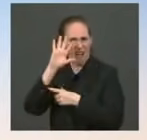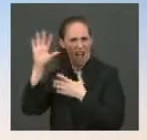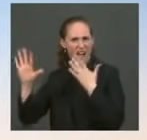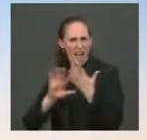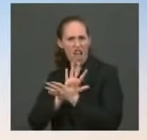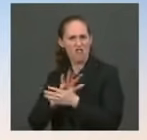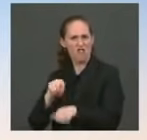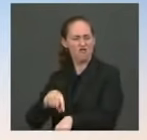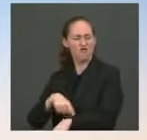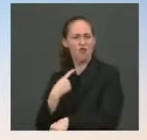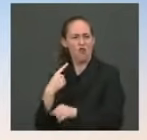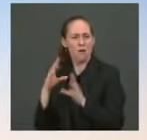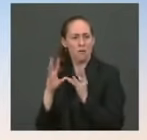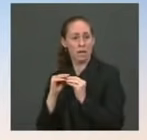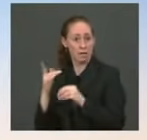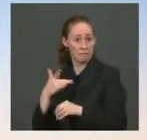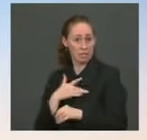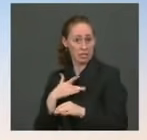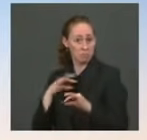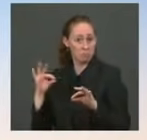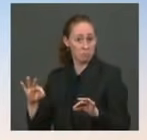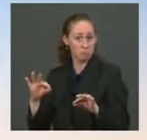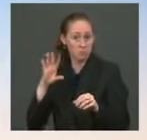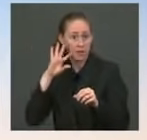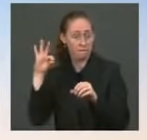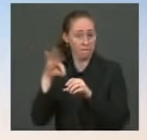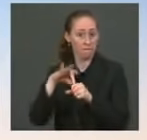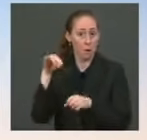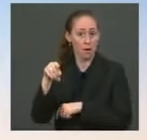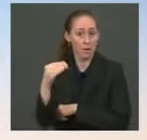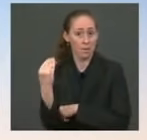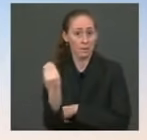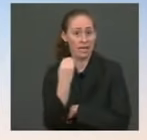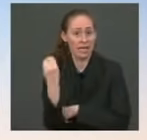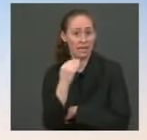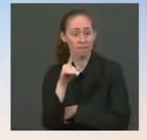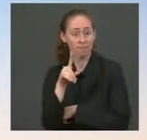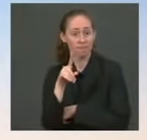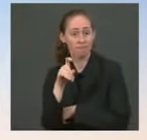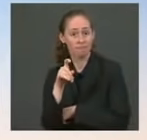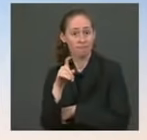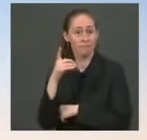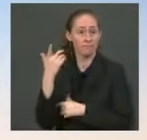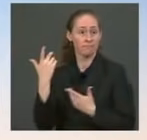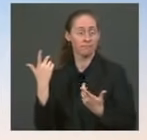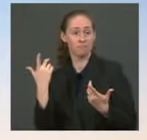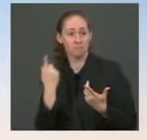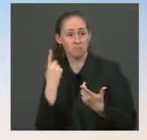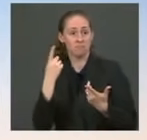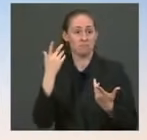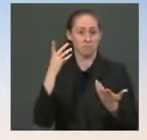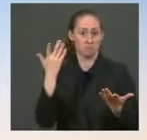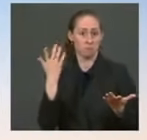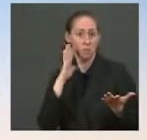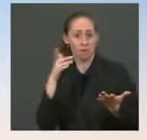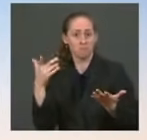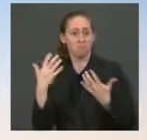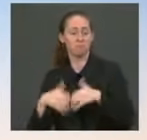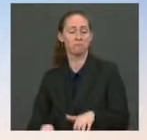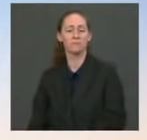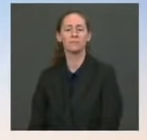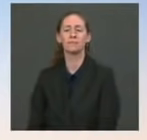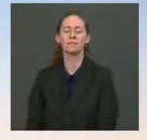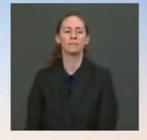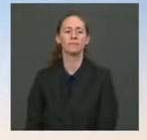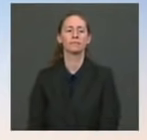or not the vote will take place this Monday on the bipartisan Senate bill in the House of Representatives? Well, our work did not stop